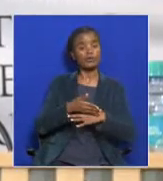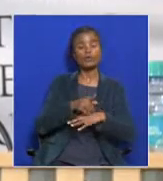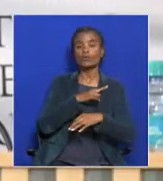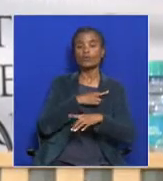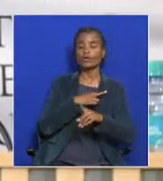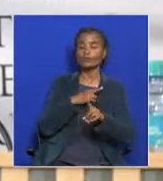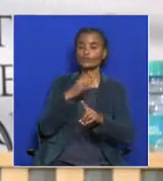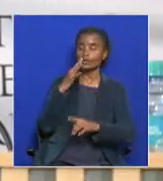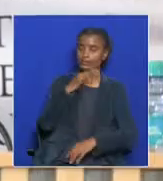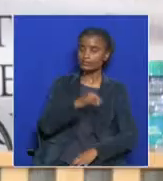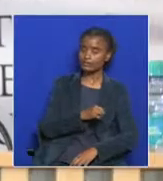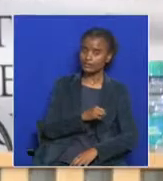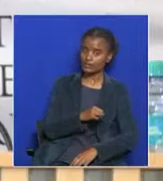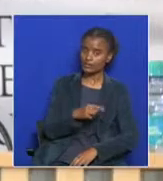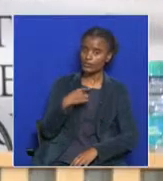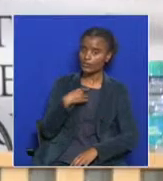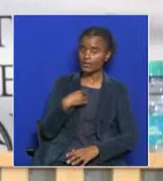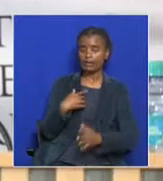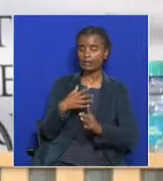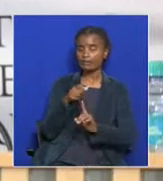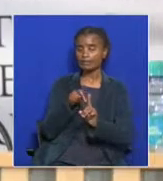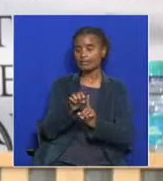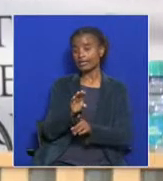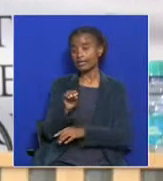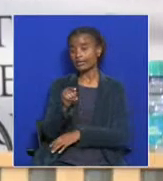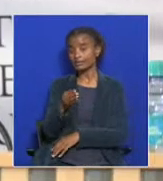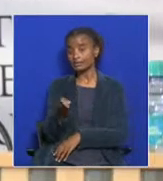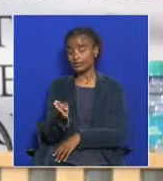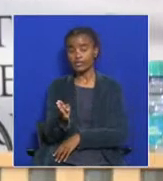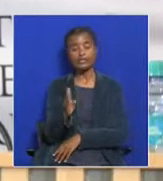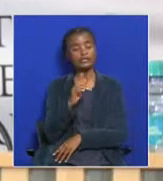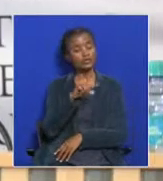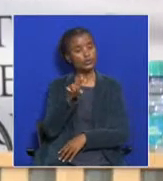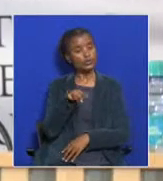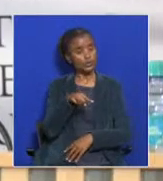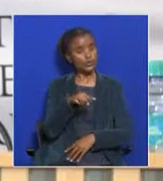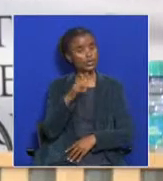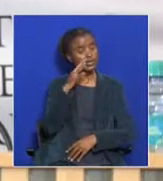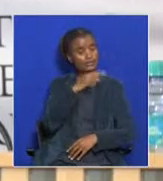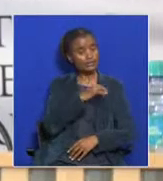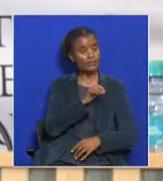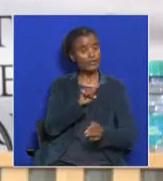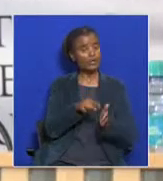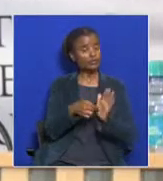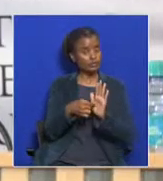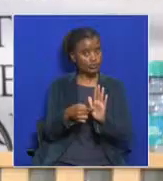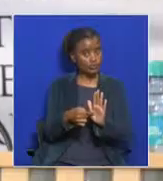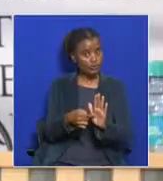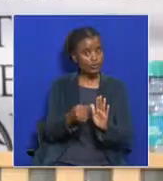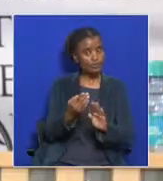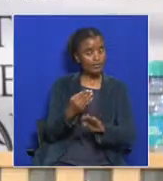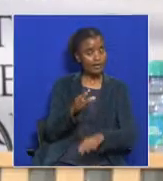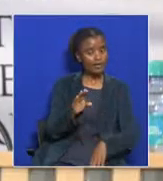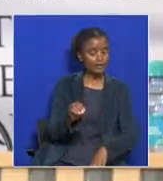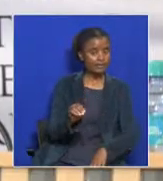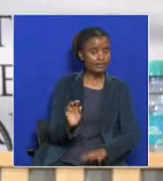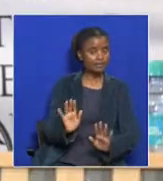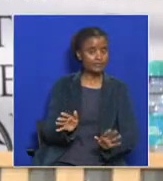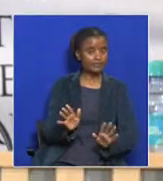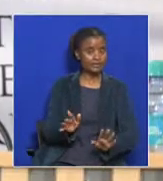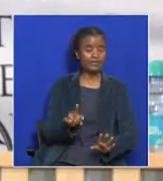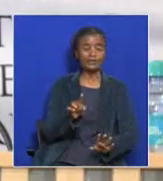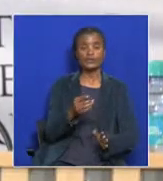nobody went to ask her. It's a wrong assumption. And I'm going to show to you that she was in fact asked. So you can explain it away some